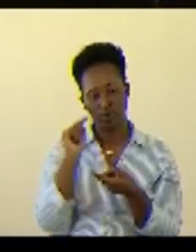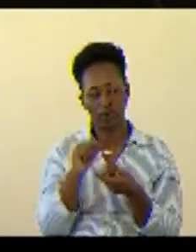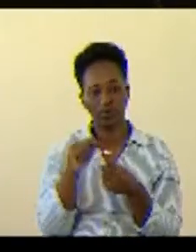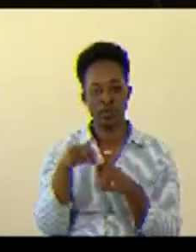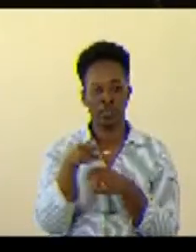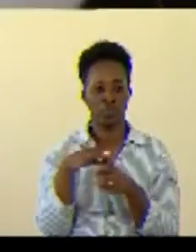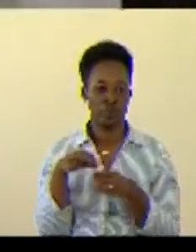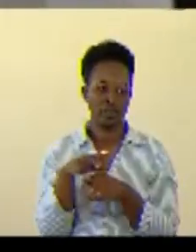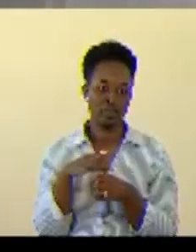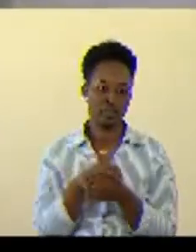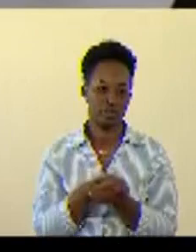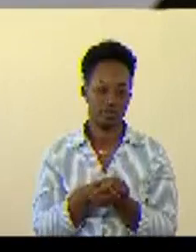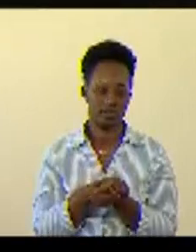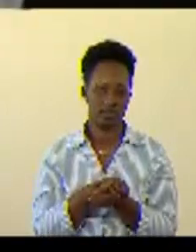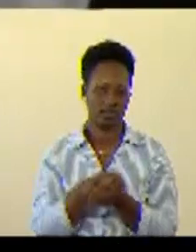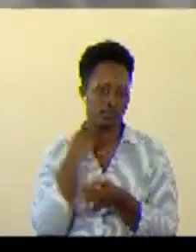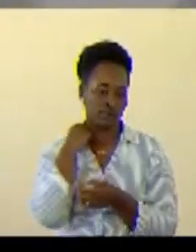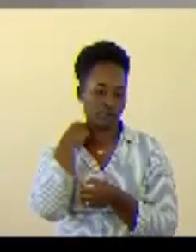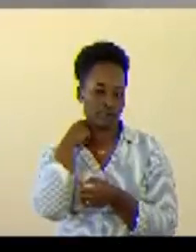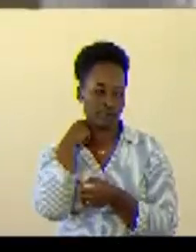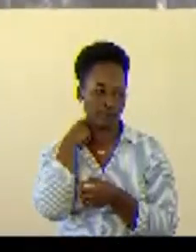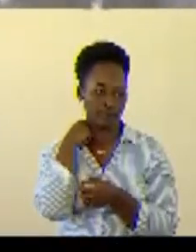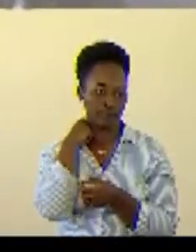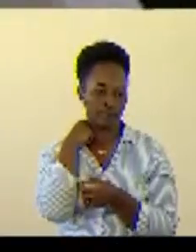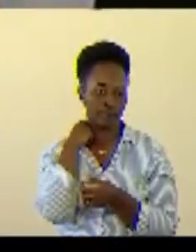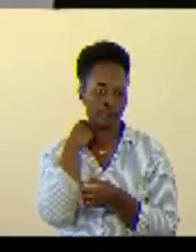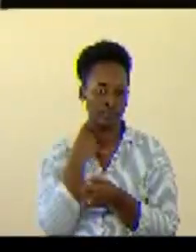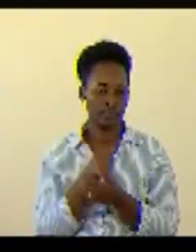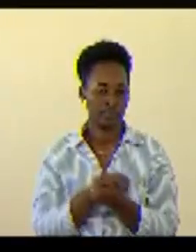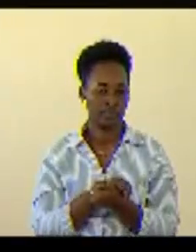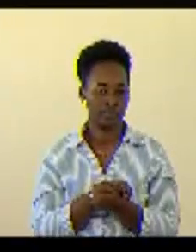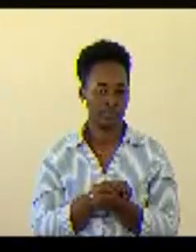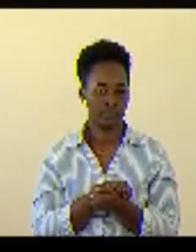That is say, we try to make it.